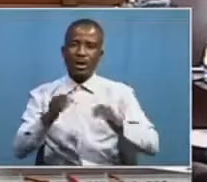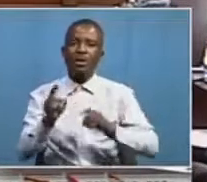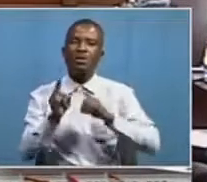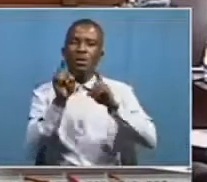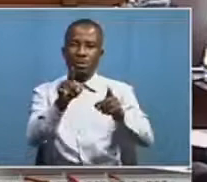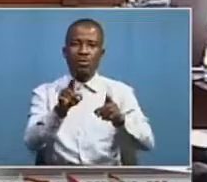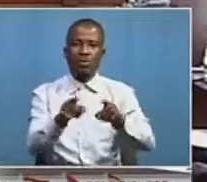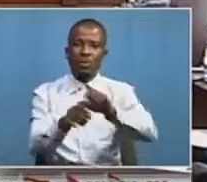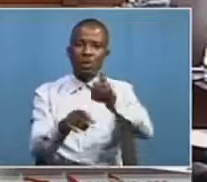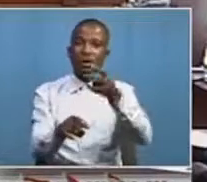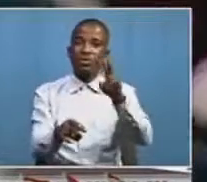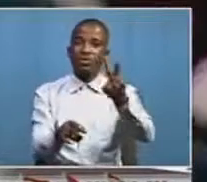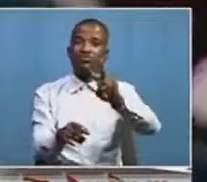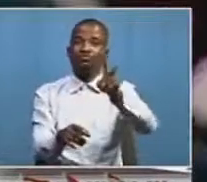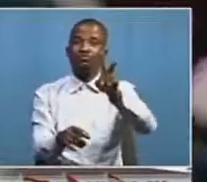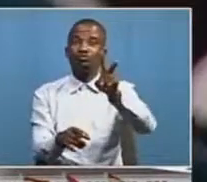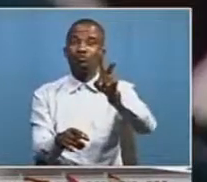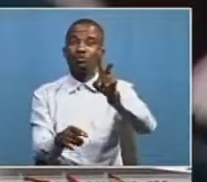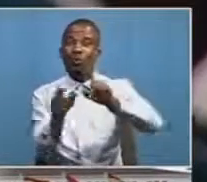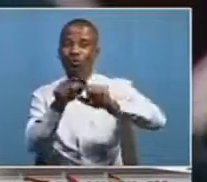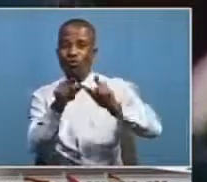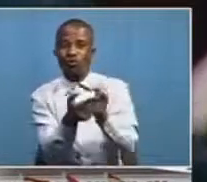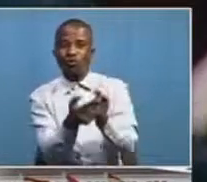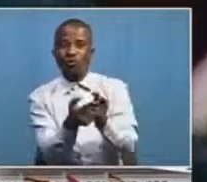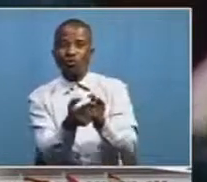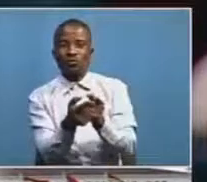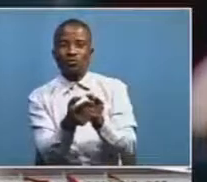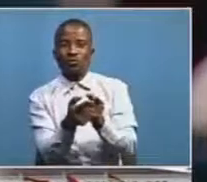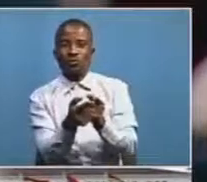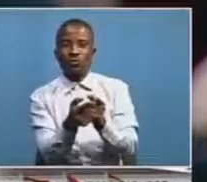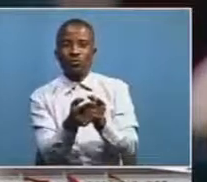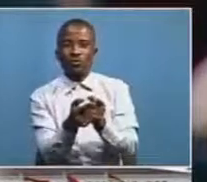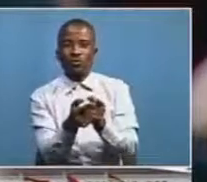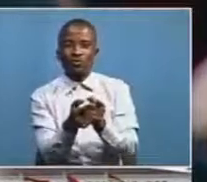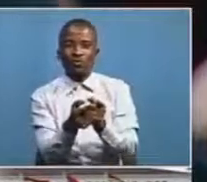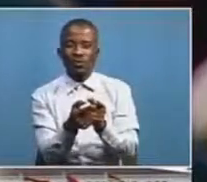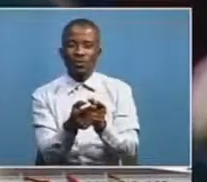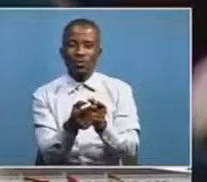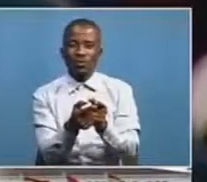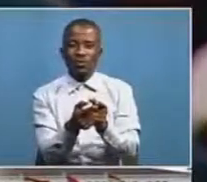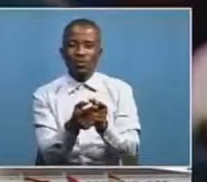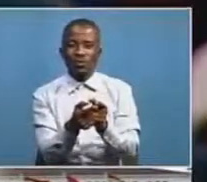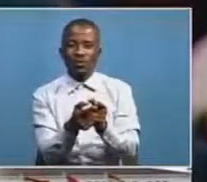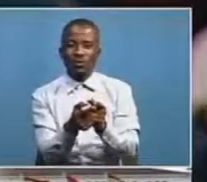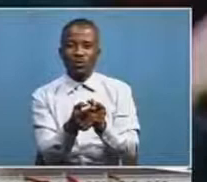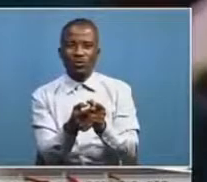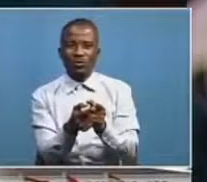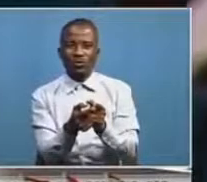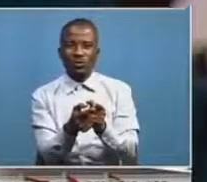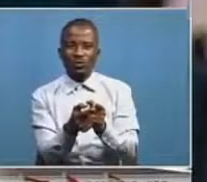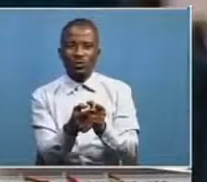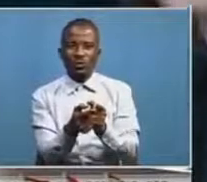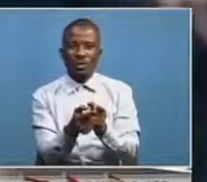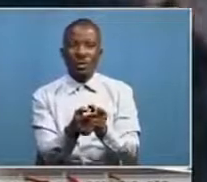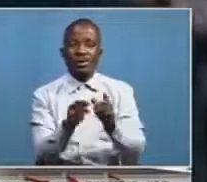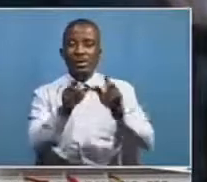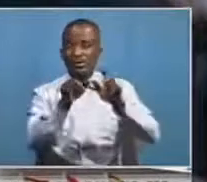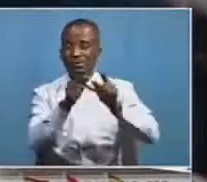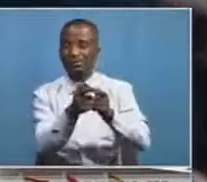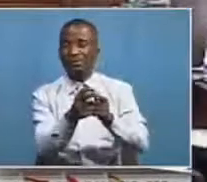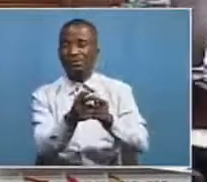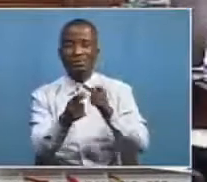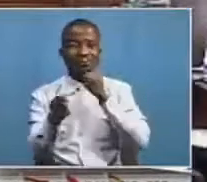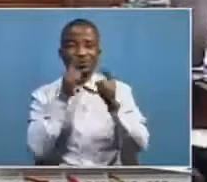other 2 witnesses, that is PW2 and 3, Dr. Pesa White and Mr. Robert Joseph Mertel, the little said about